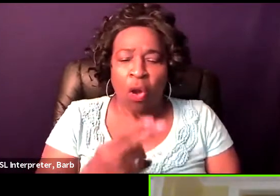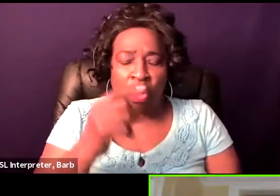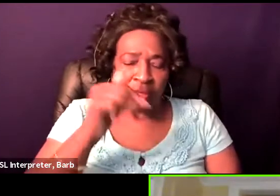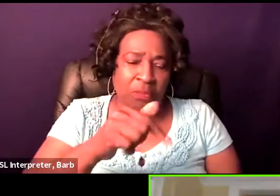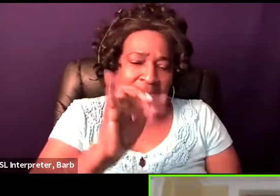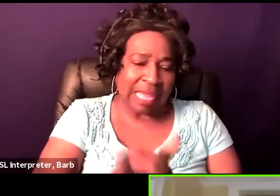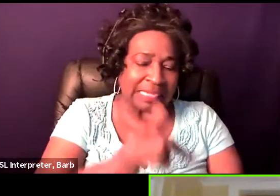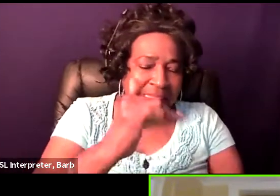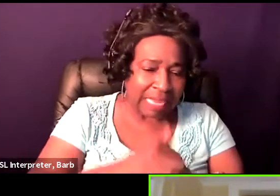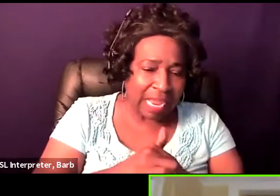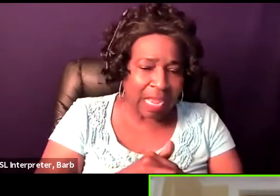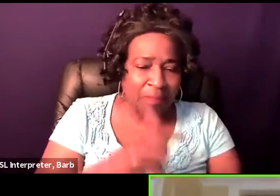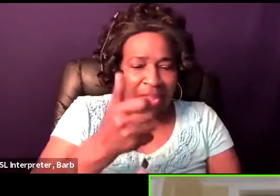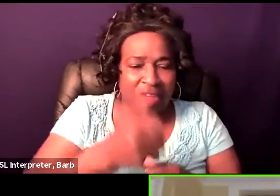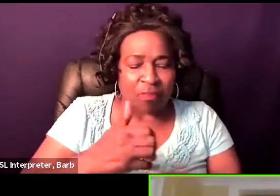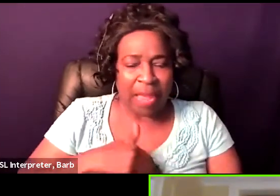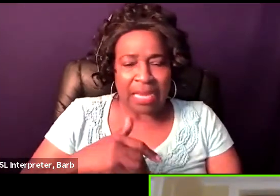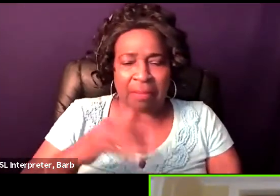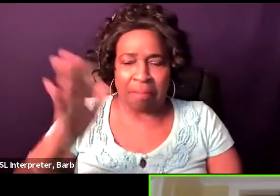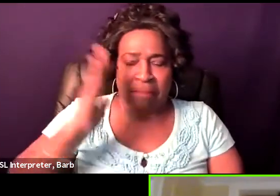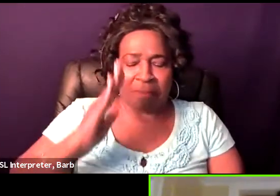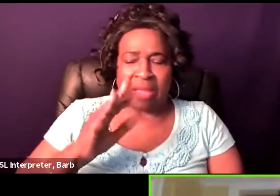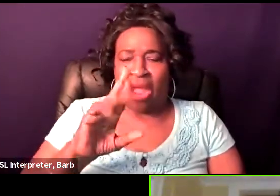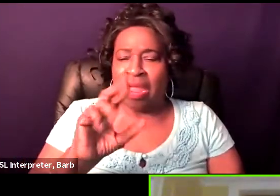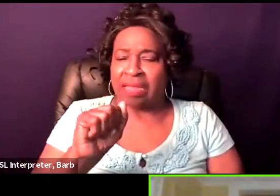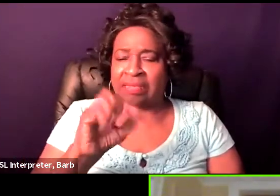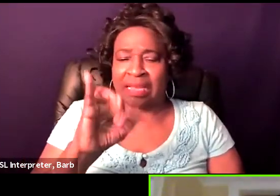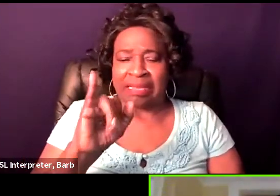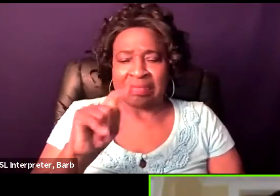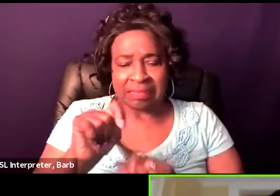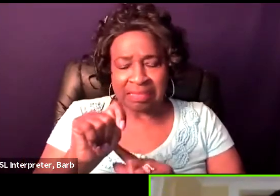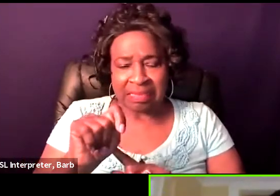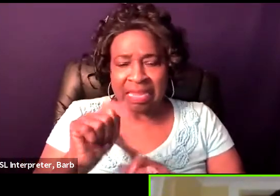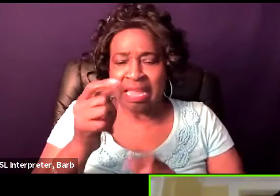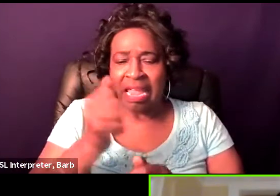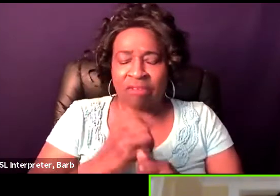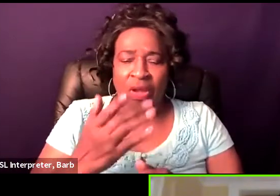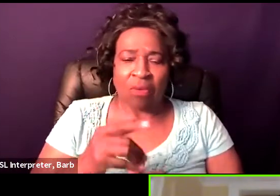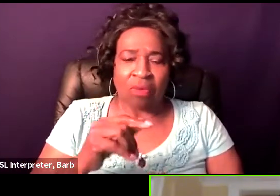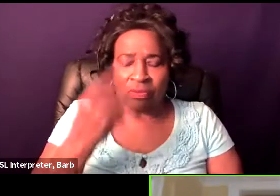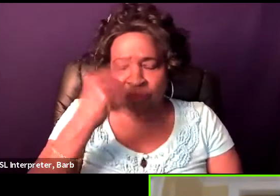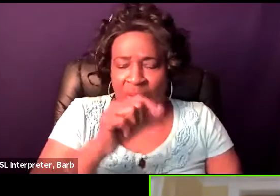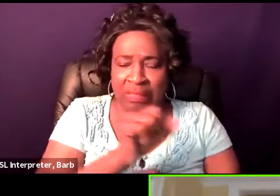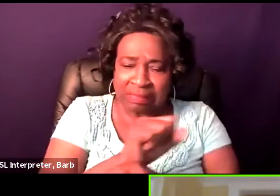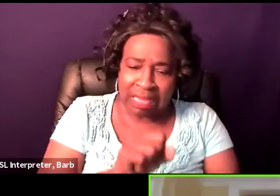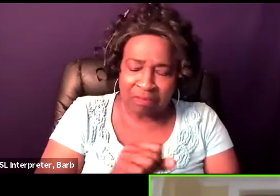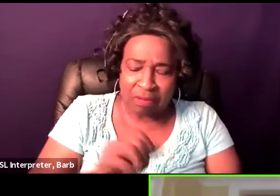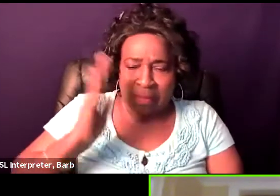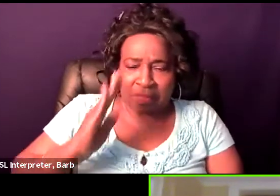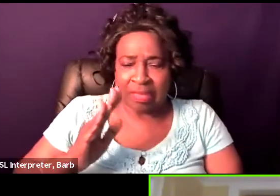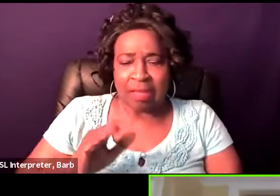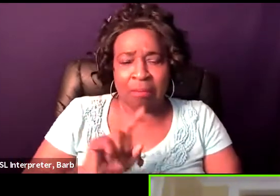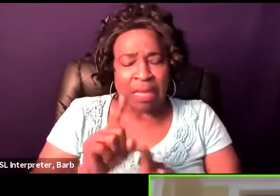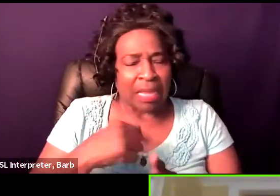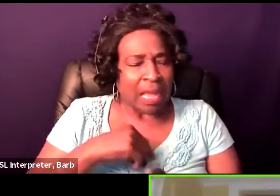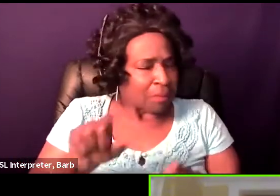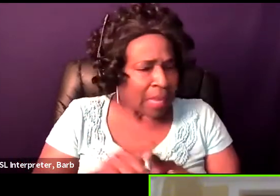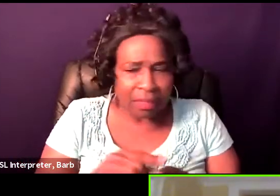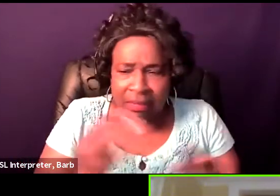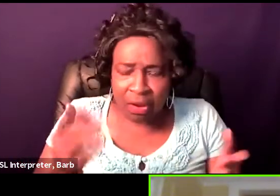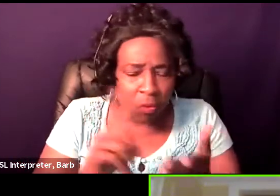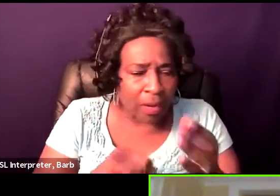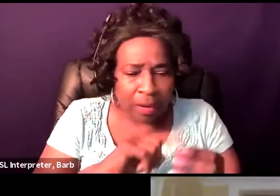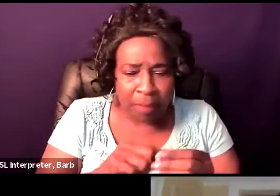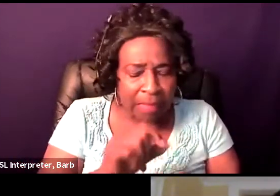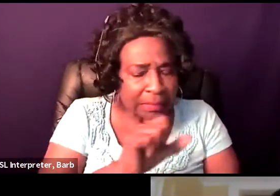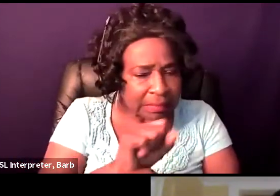Like everybody was racist. And while everyone was pro-slavery back then, I'm like, but what about the slaves? Like, they were